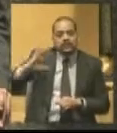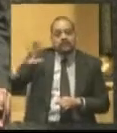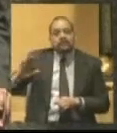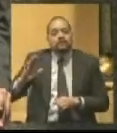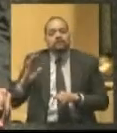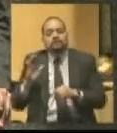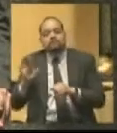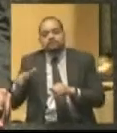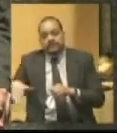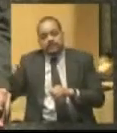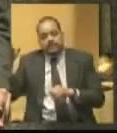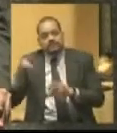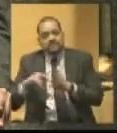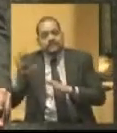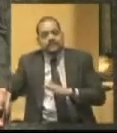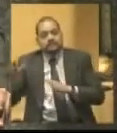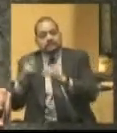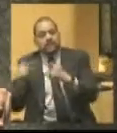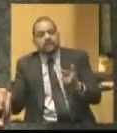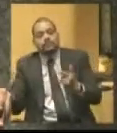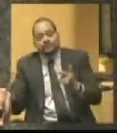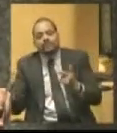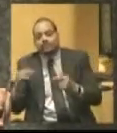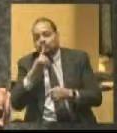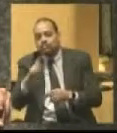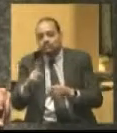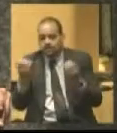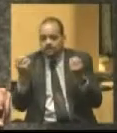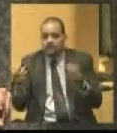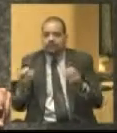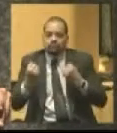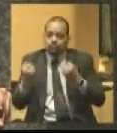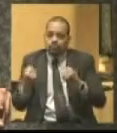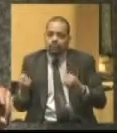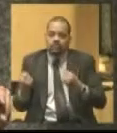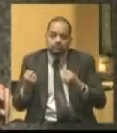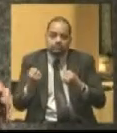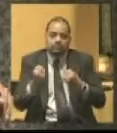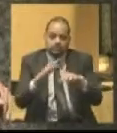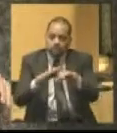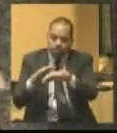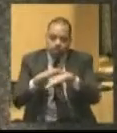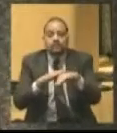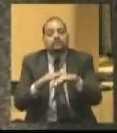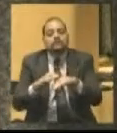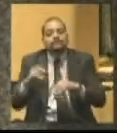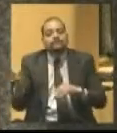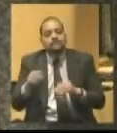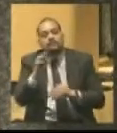us. But to censor his words would destroy the effect of his diary. Here's his entry for May